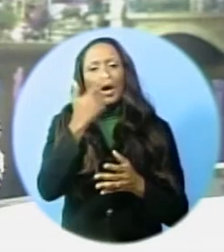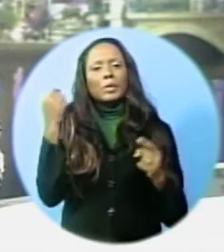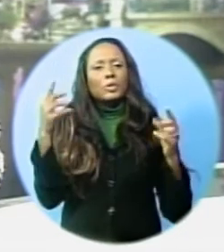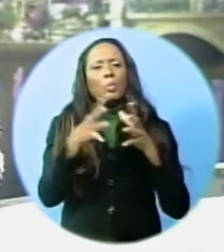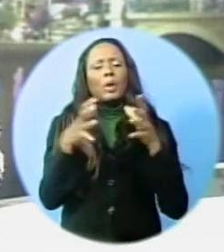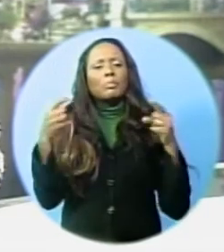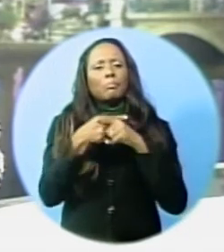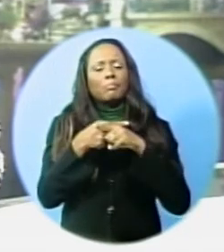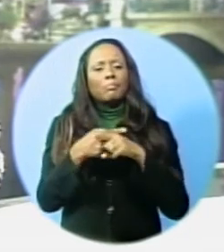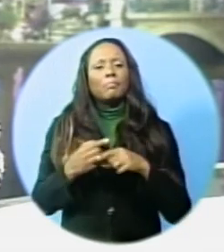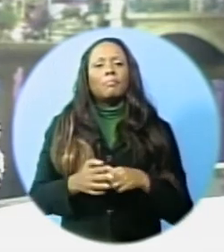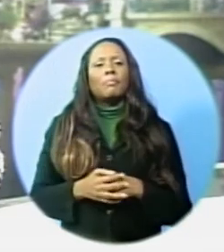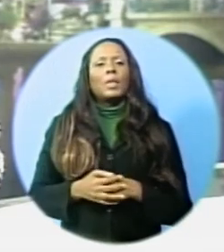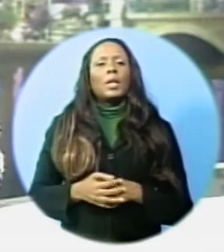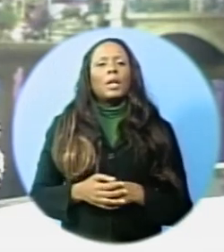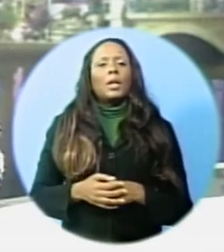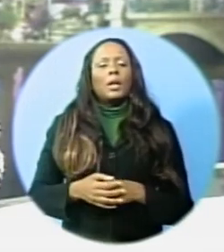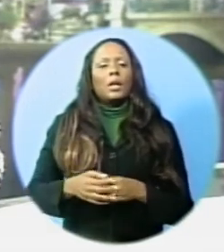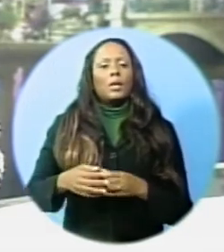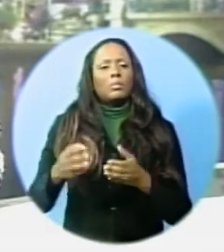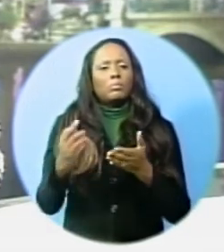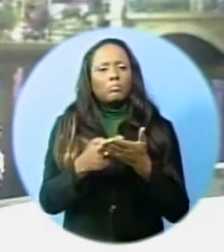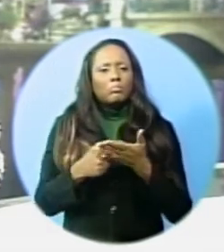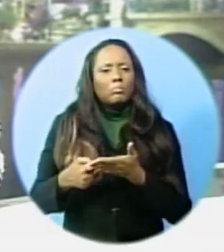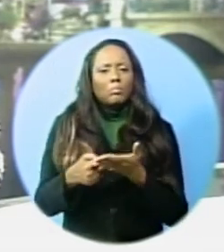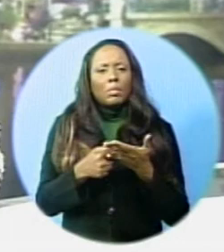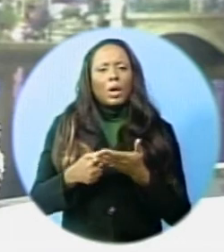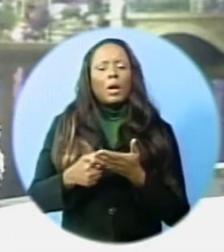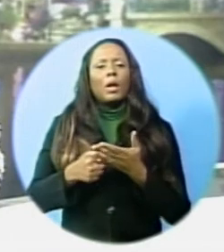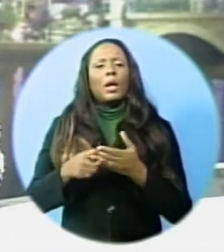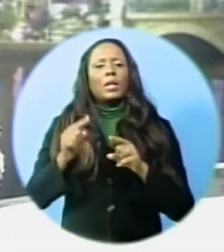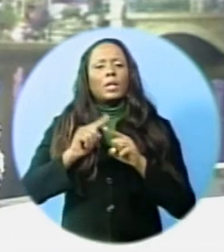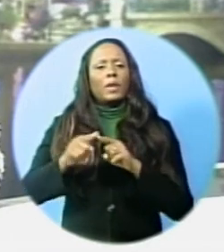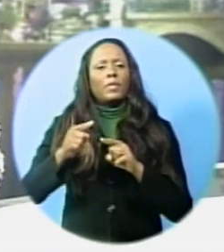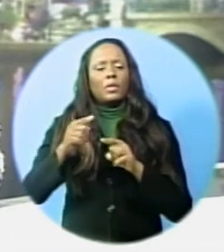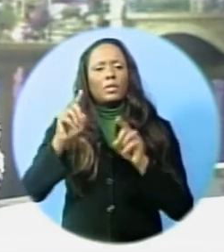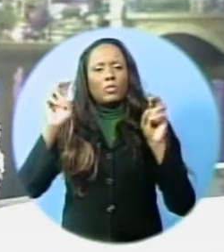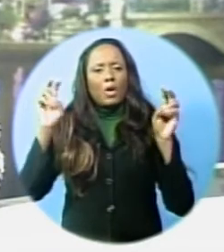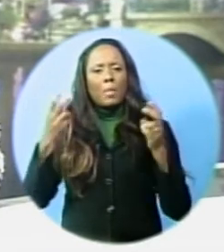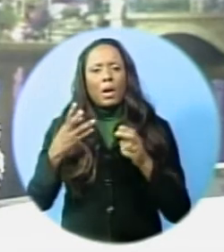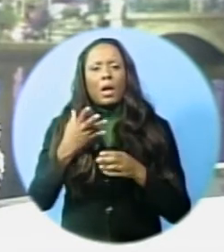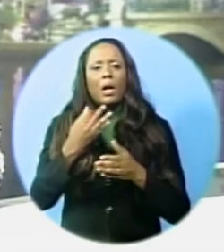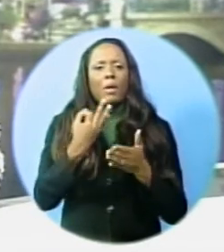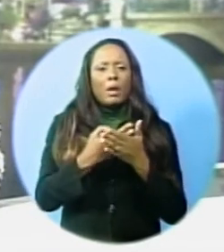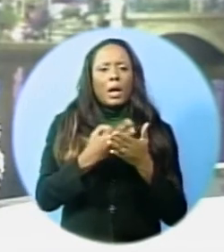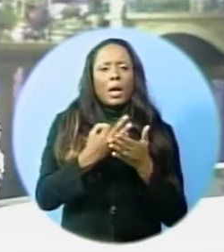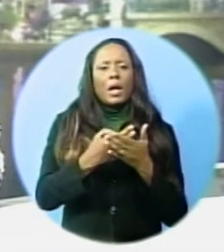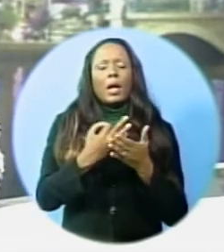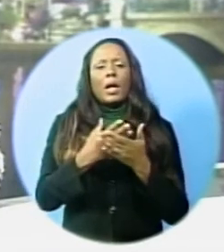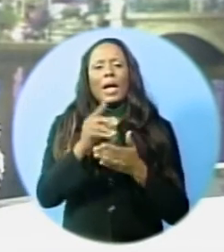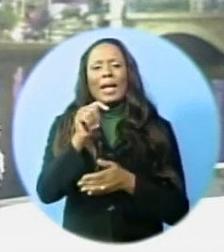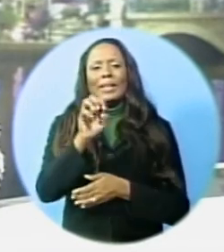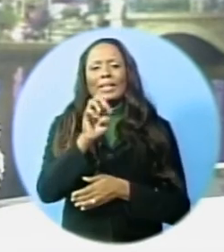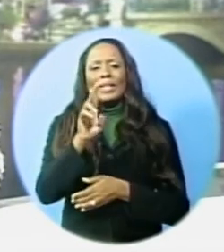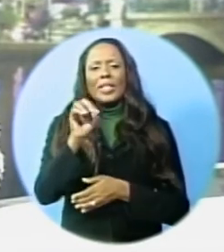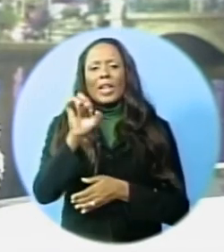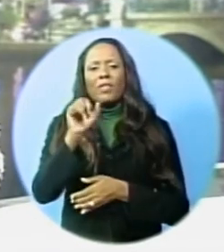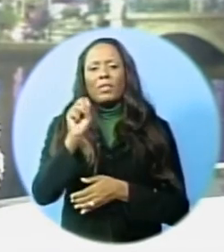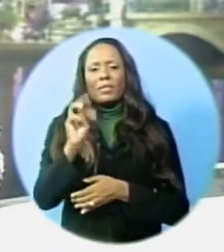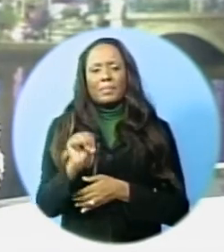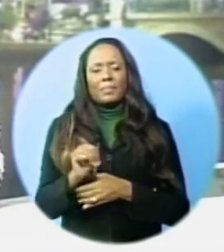of a meeting on international standards on combating money laundering and the financing of terrorism and proliferation.